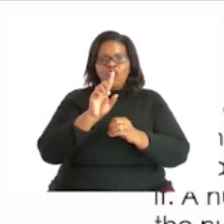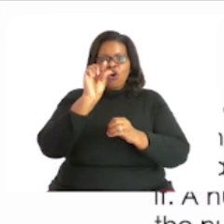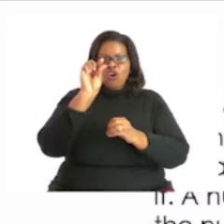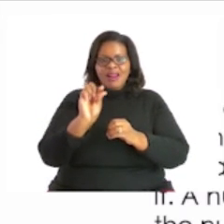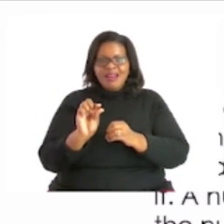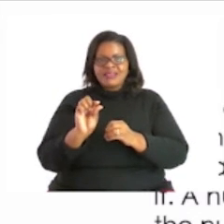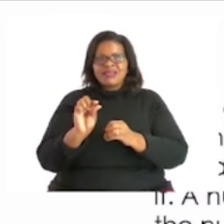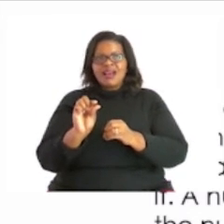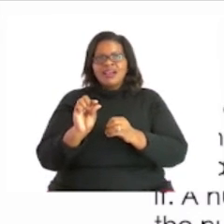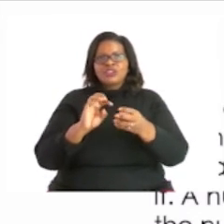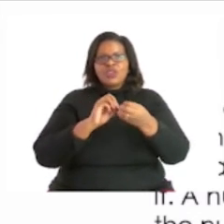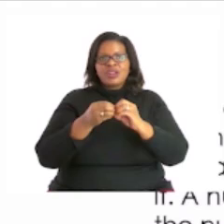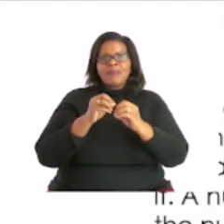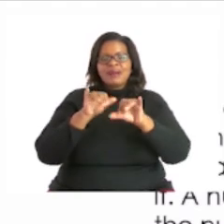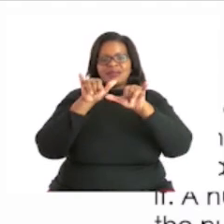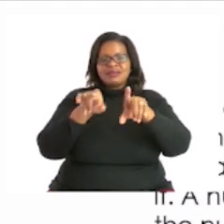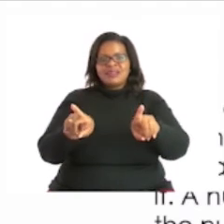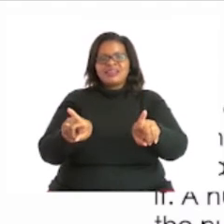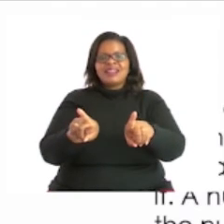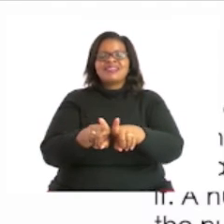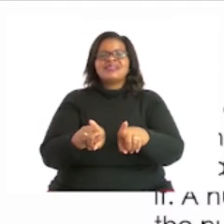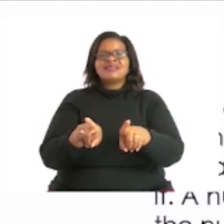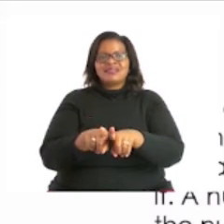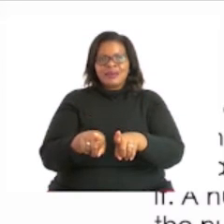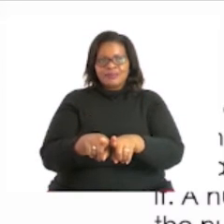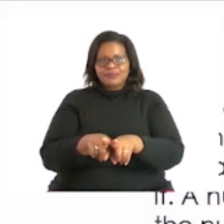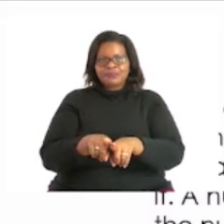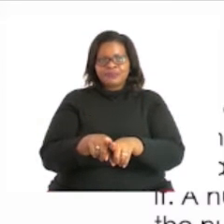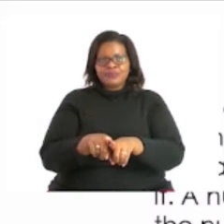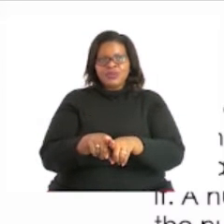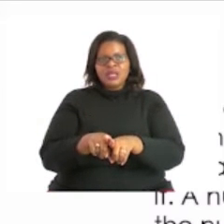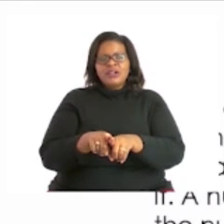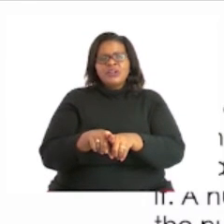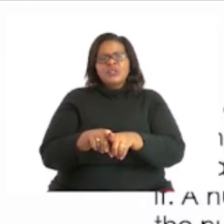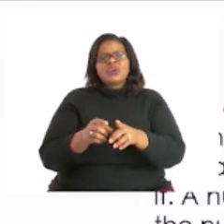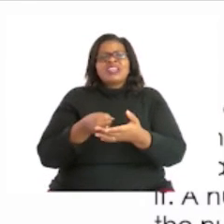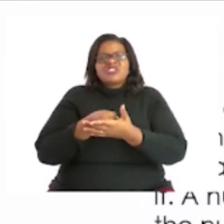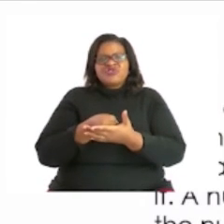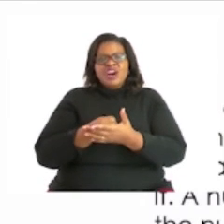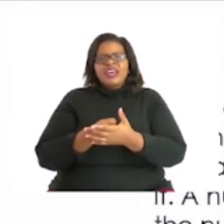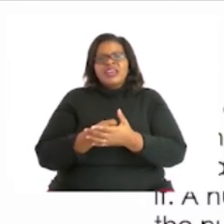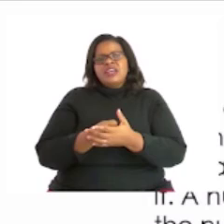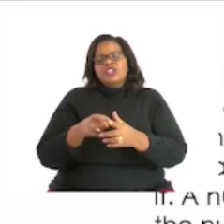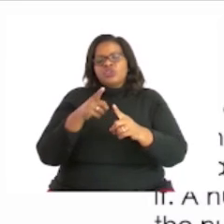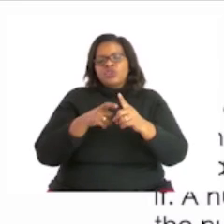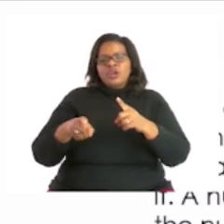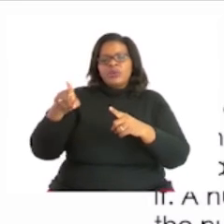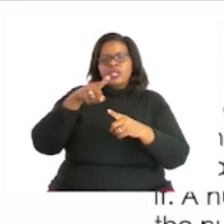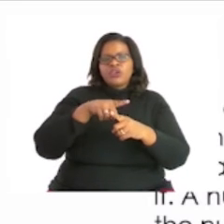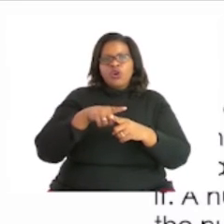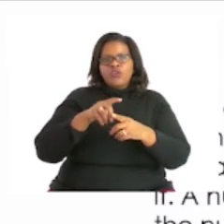of number stays the same. Now let's go over to rounding off to the nearest 10. Let's